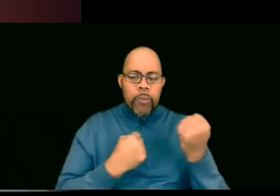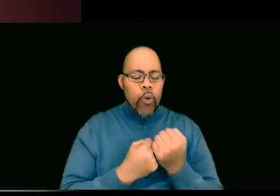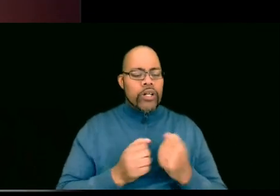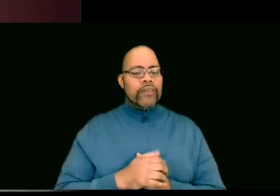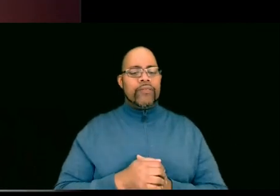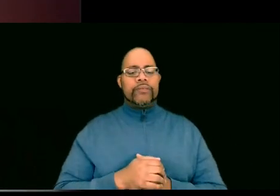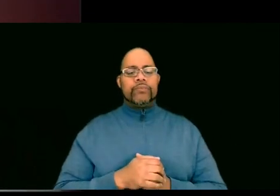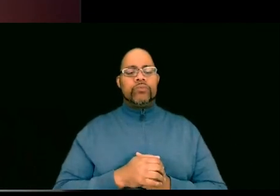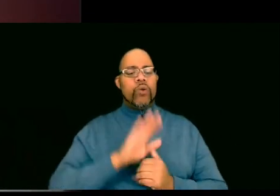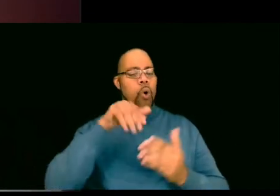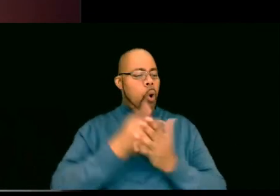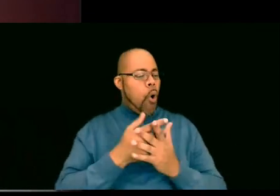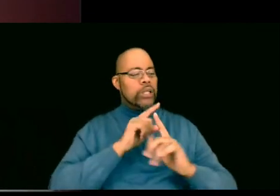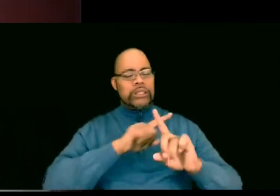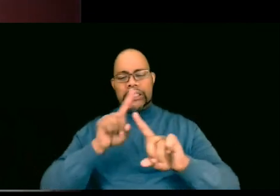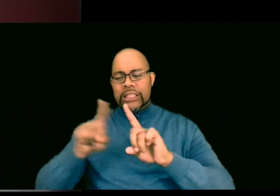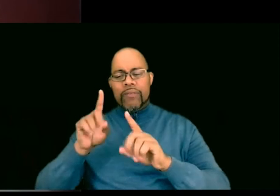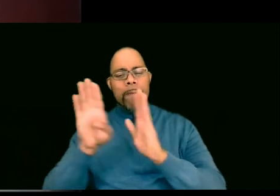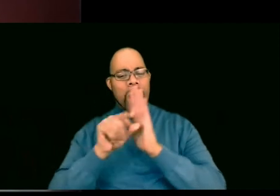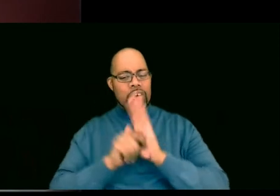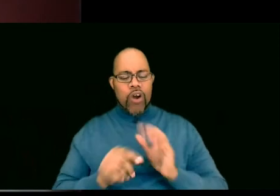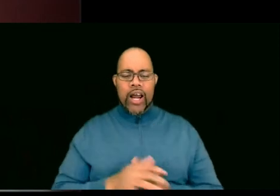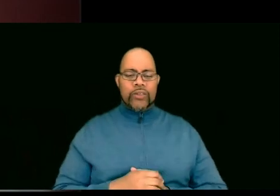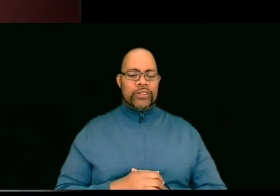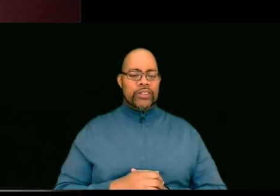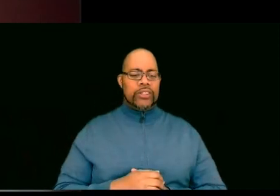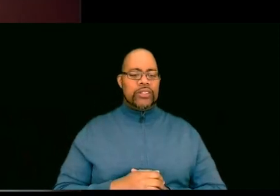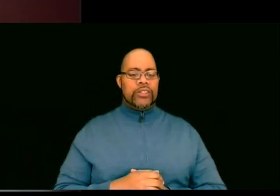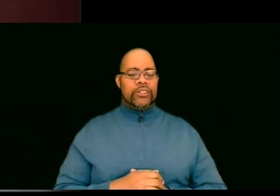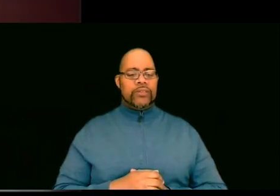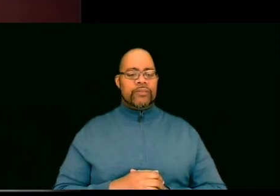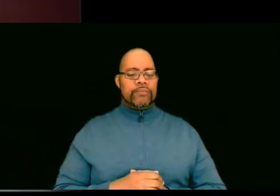were supportive. They were of all stripes, all backgrounds,